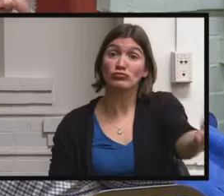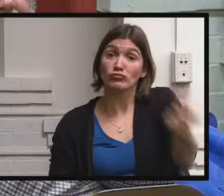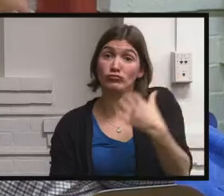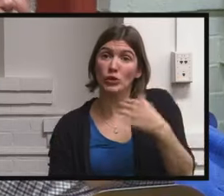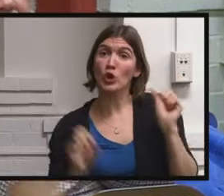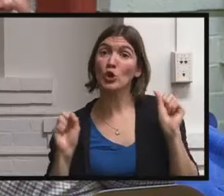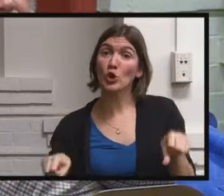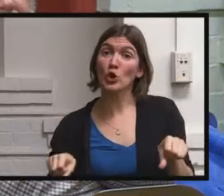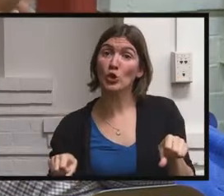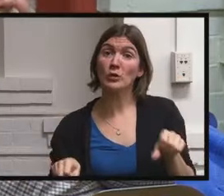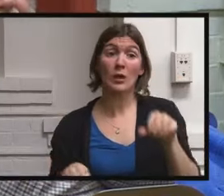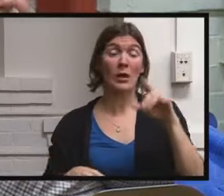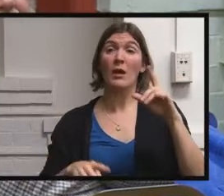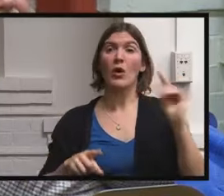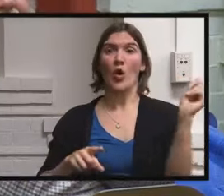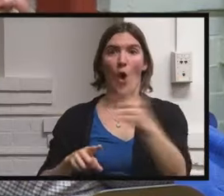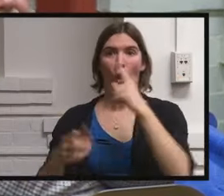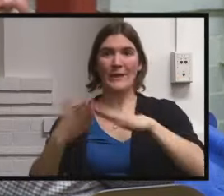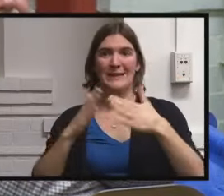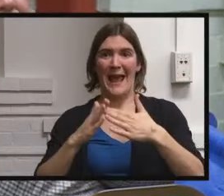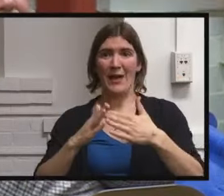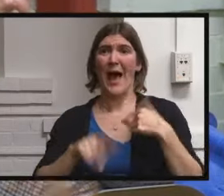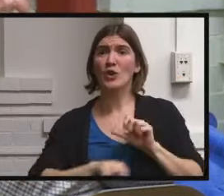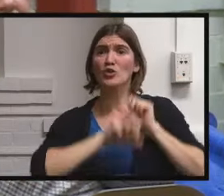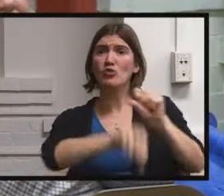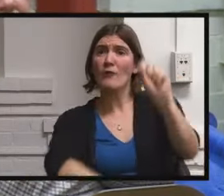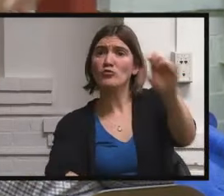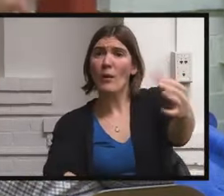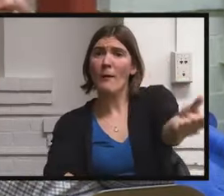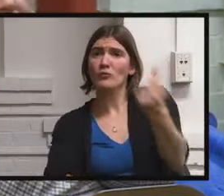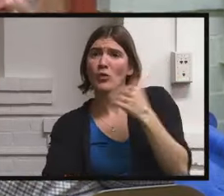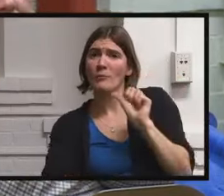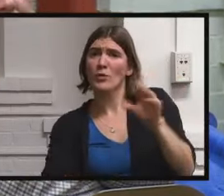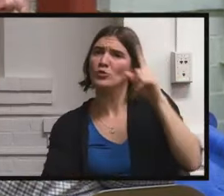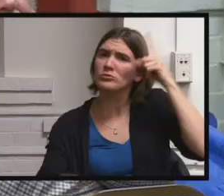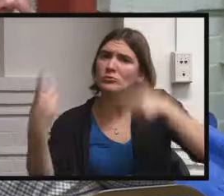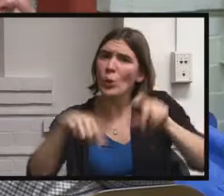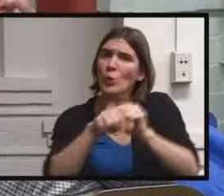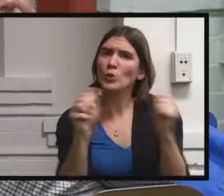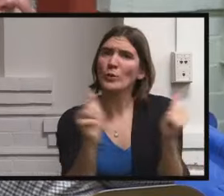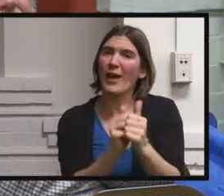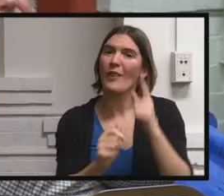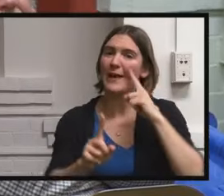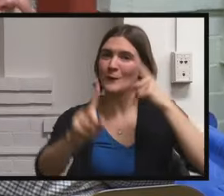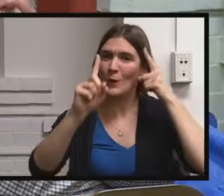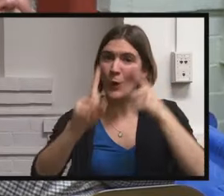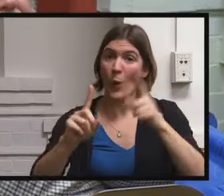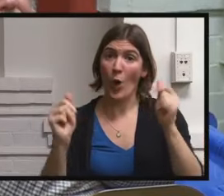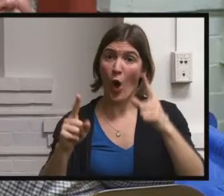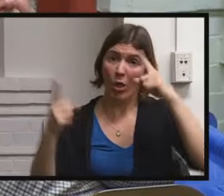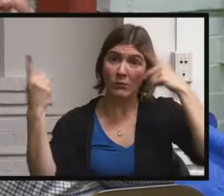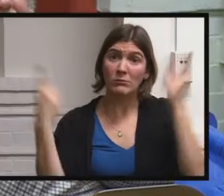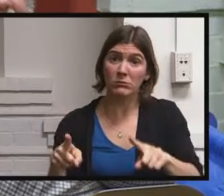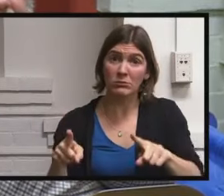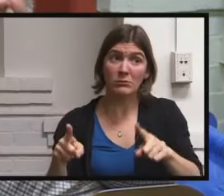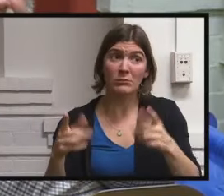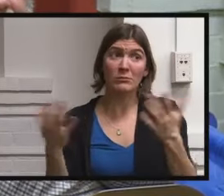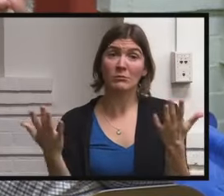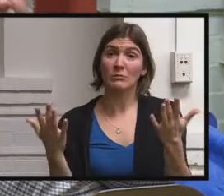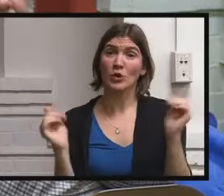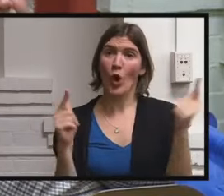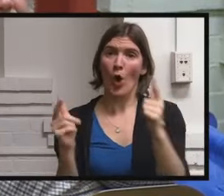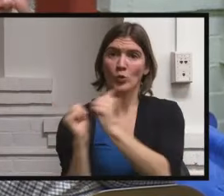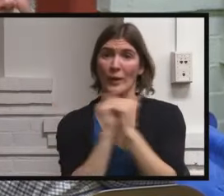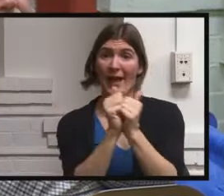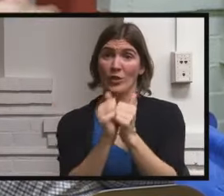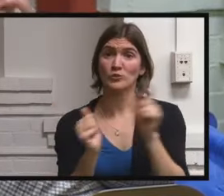their recyclables. Marlboro, we can go to Marlboro. That's part of the whole thing. Everybody in? All